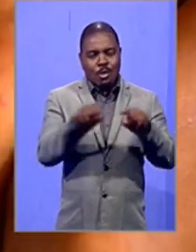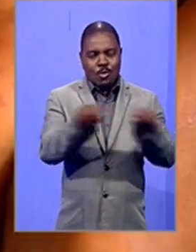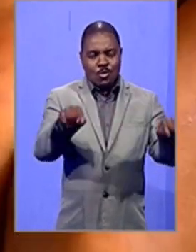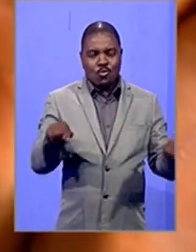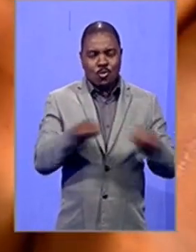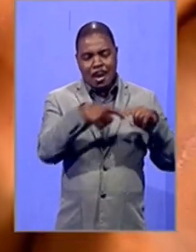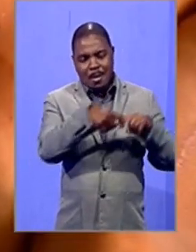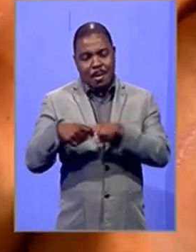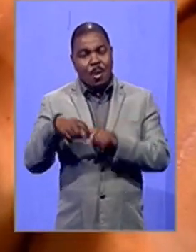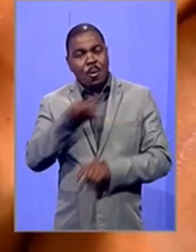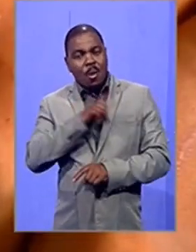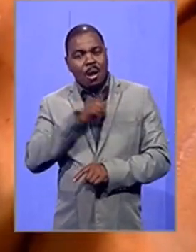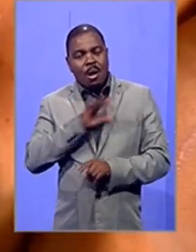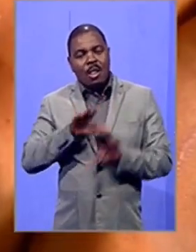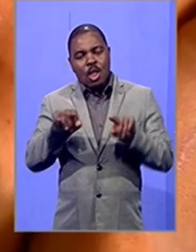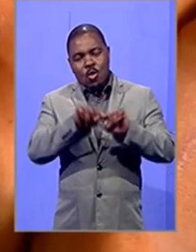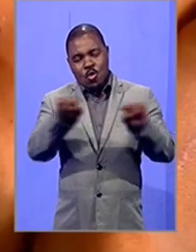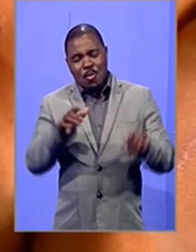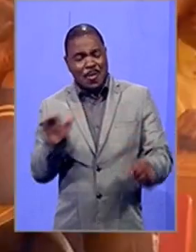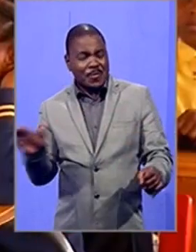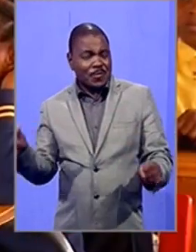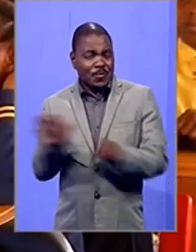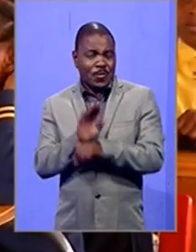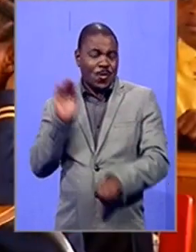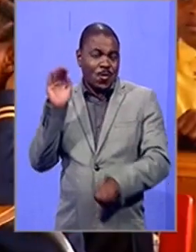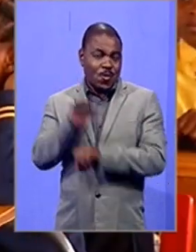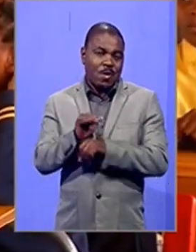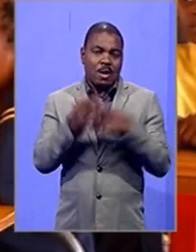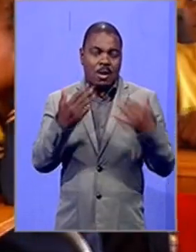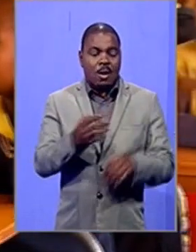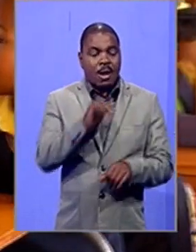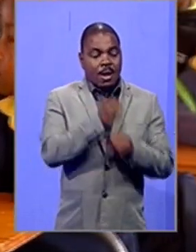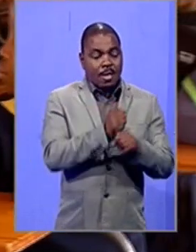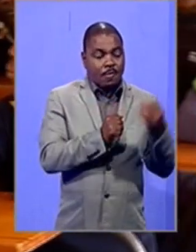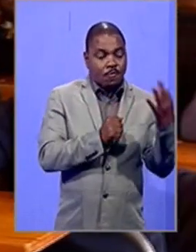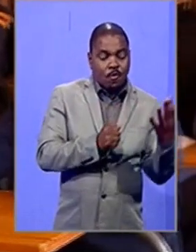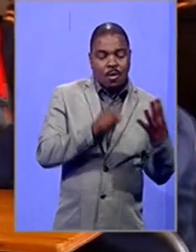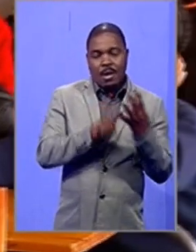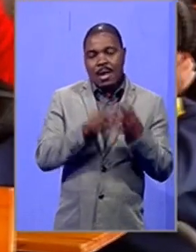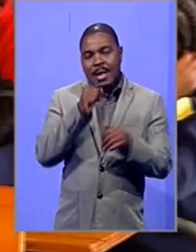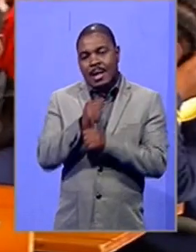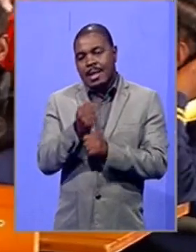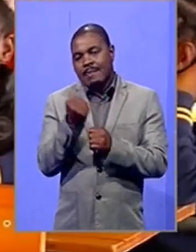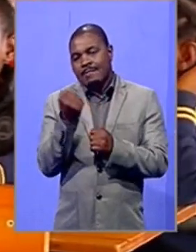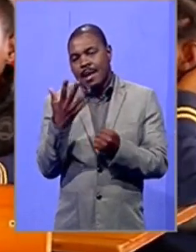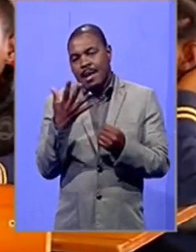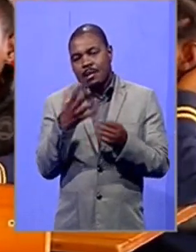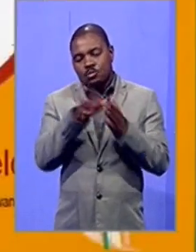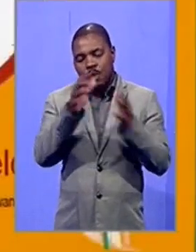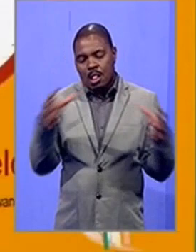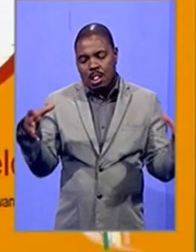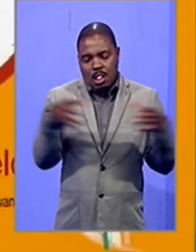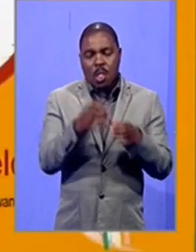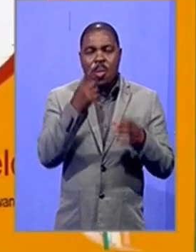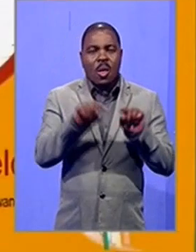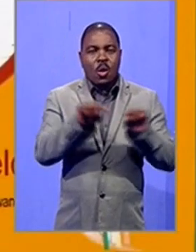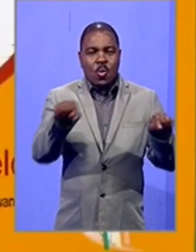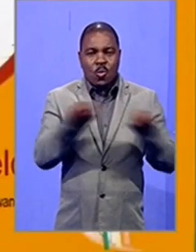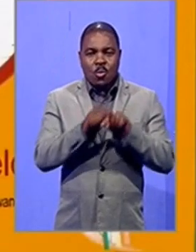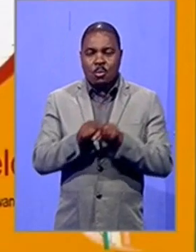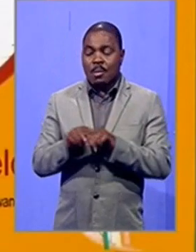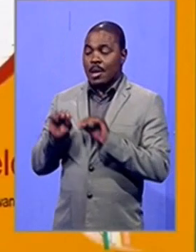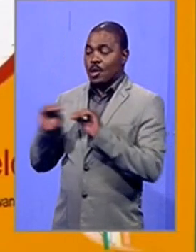diphapoši borutelo tše dingwe di tletše fao Barutwana ba kgerata ya 4 le ya 5 ba tsenago ka phapošing ye tee. Kgoro ya thuto ka Limpopo